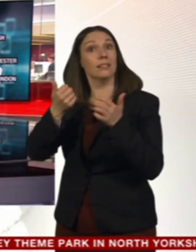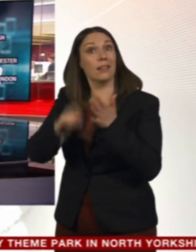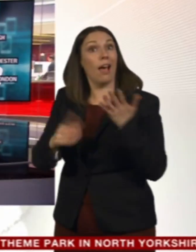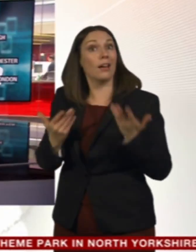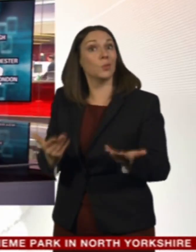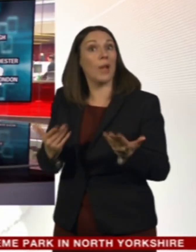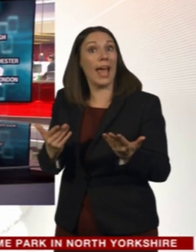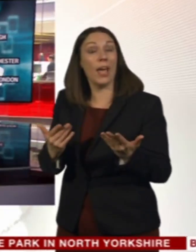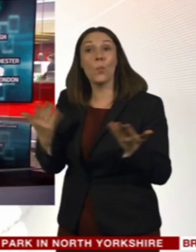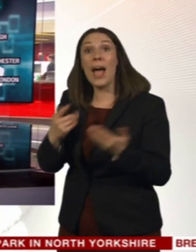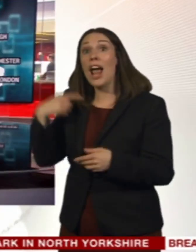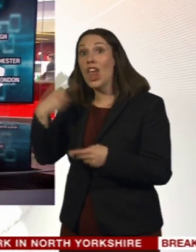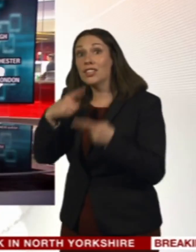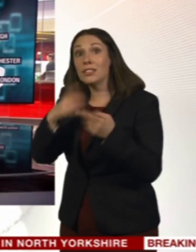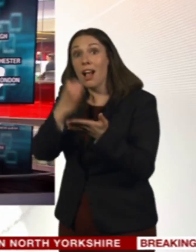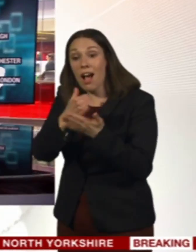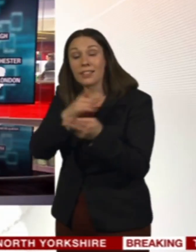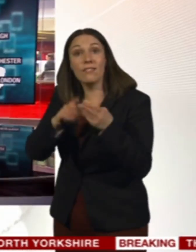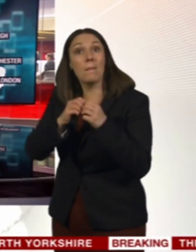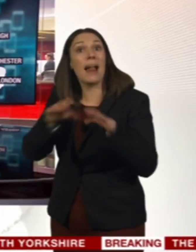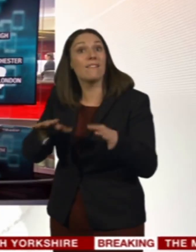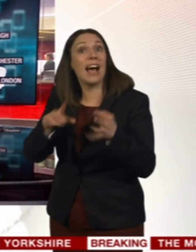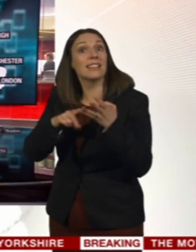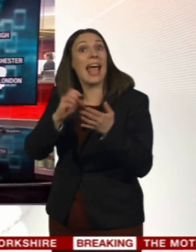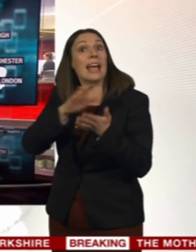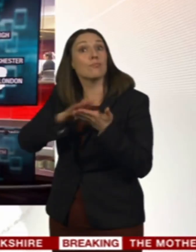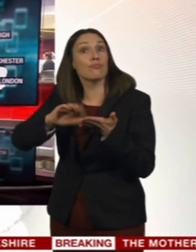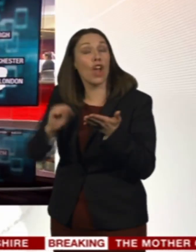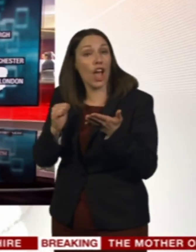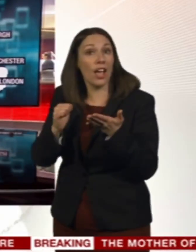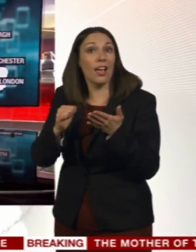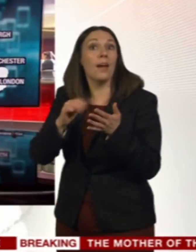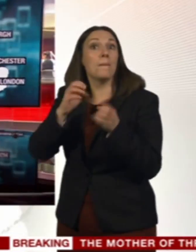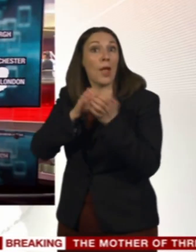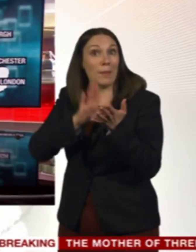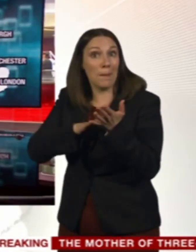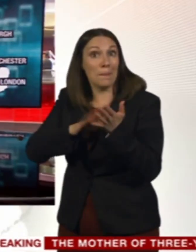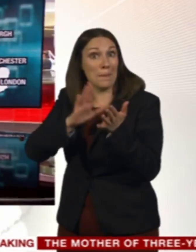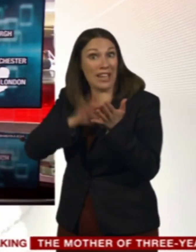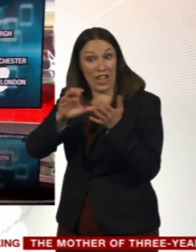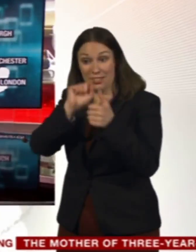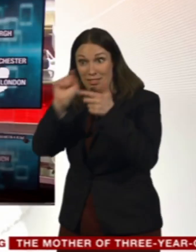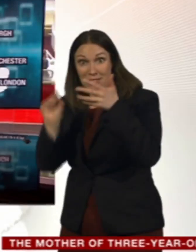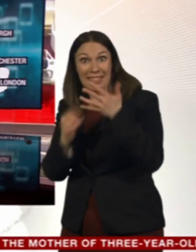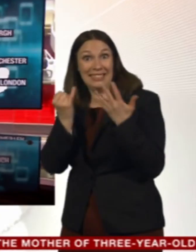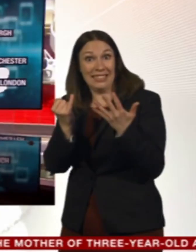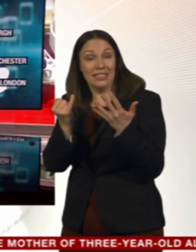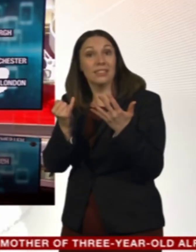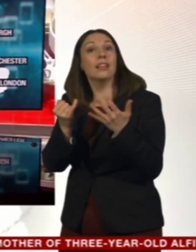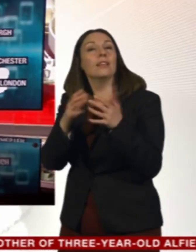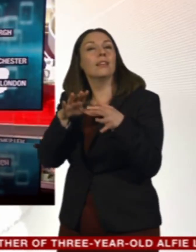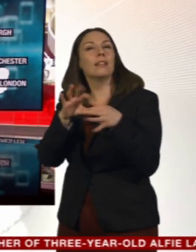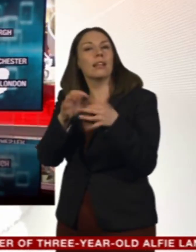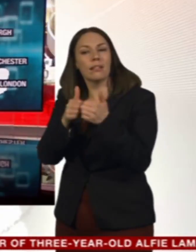in London, Cardiff, Belfast, Edinburgh, Birmingham and Manchester. But customers will need new handsets. Here's our technology correspondent,